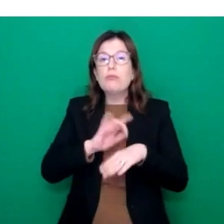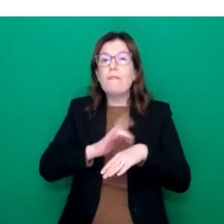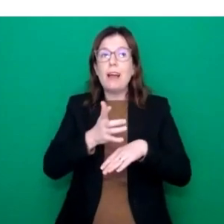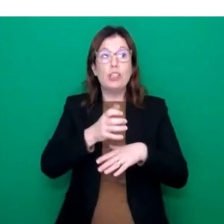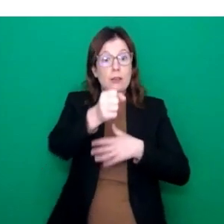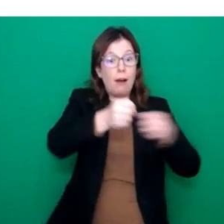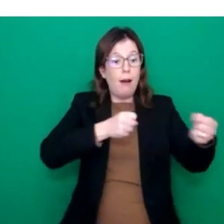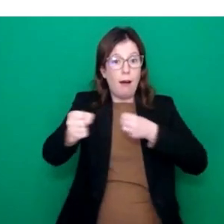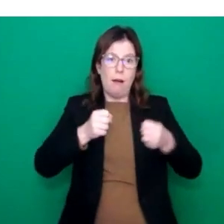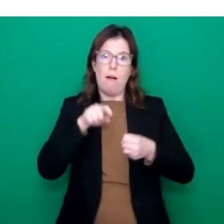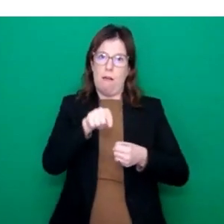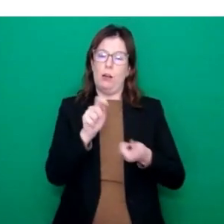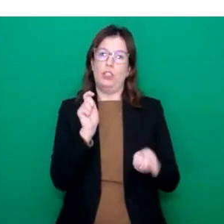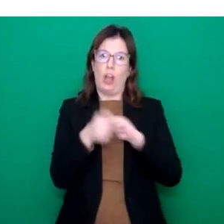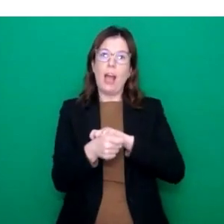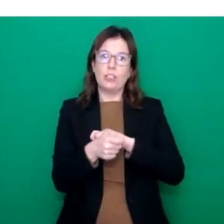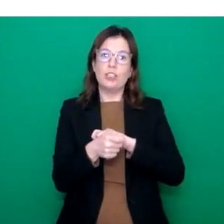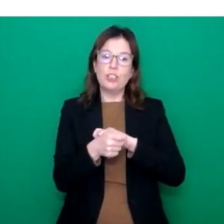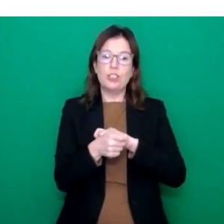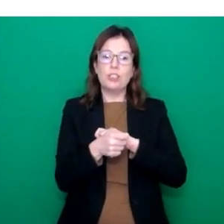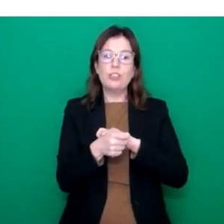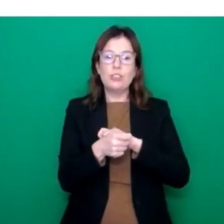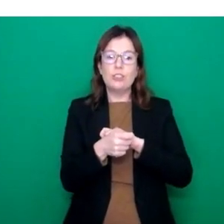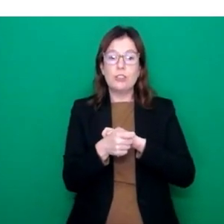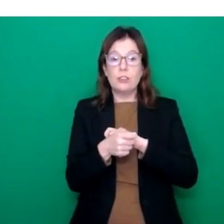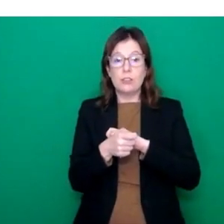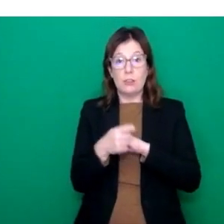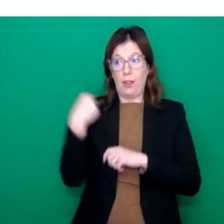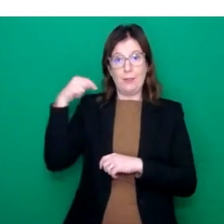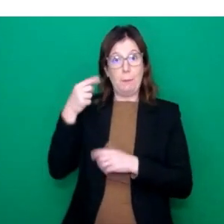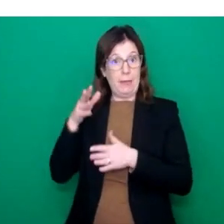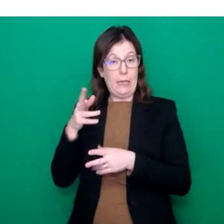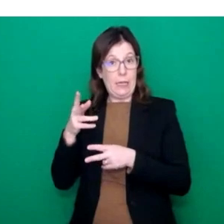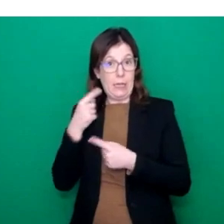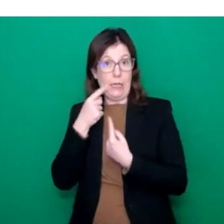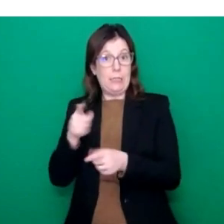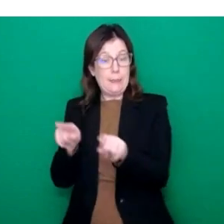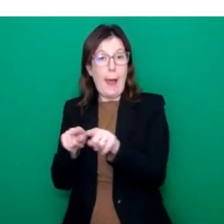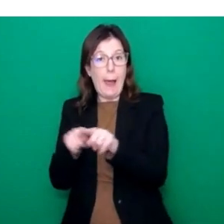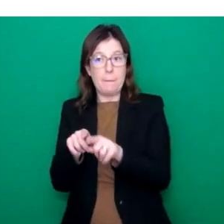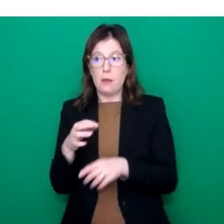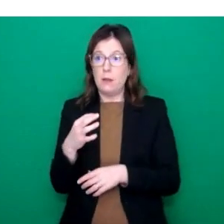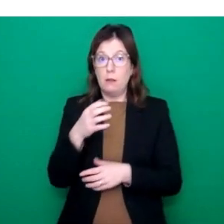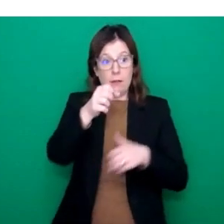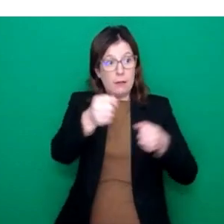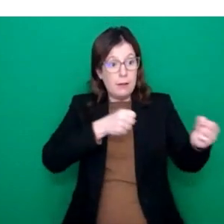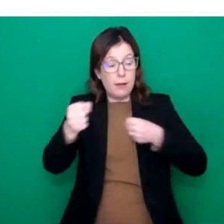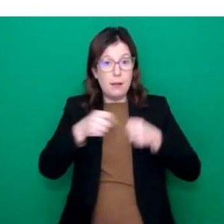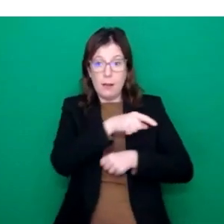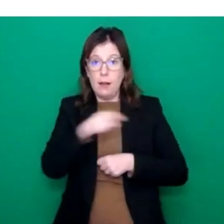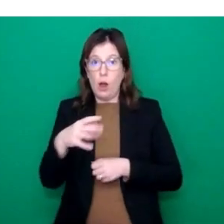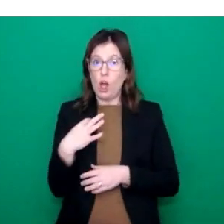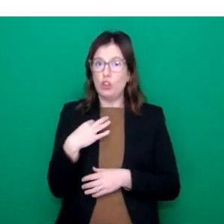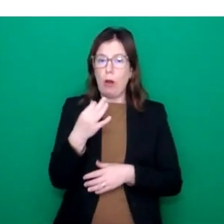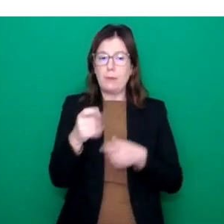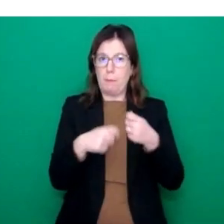a headline bit of news which I know was flagged in one of the other sessions this week, that we really are seeing much more representative groups